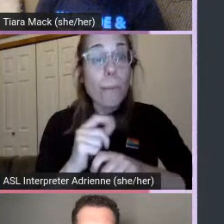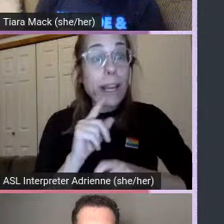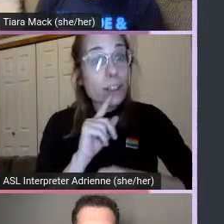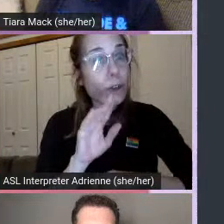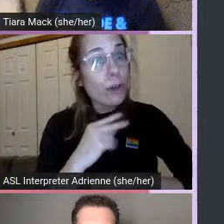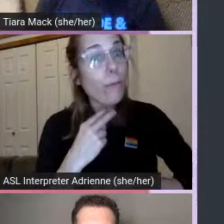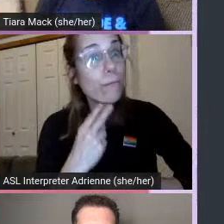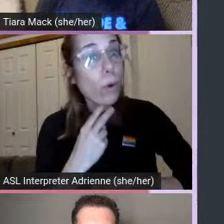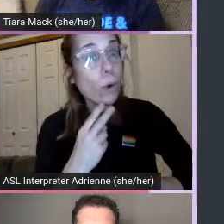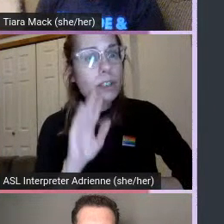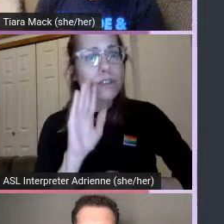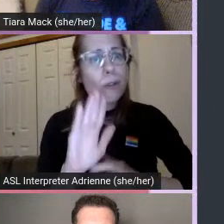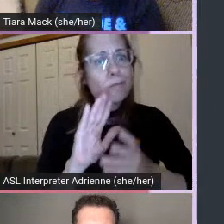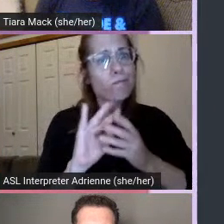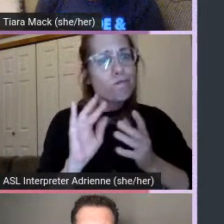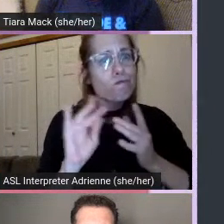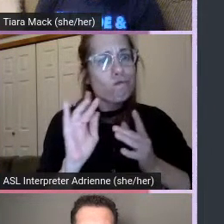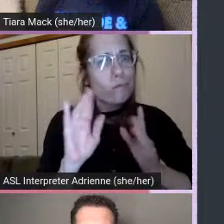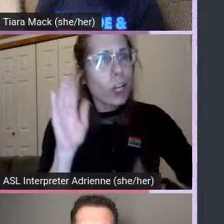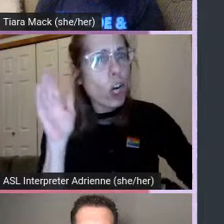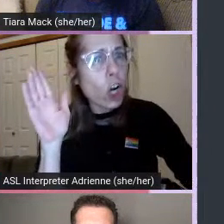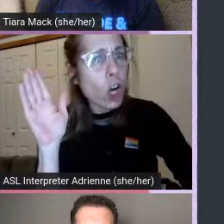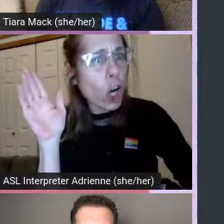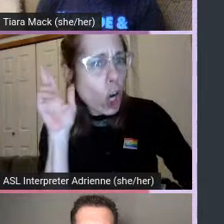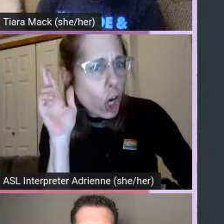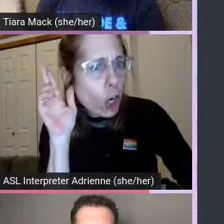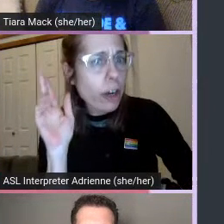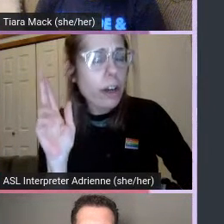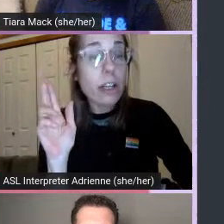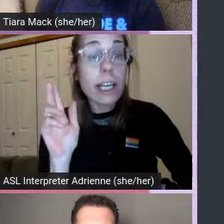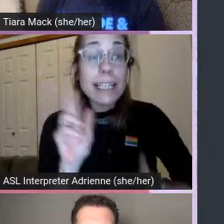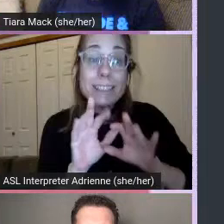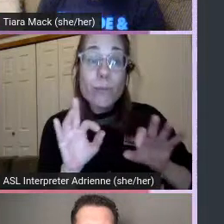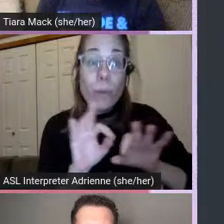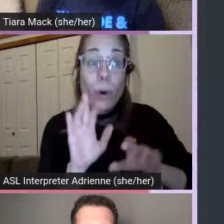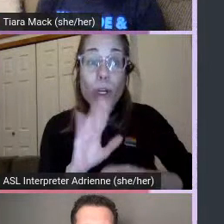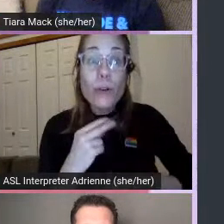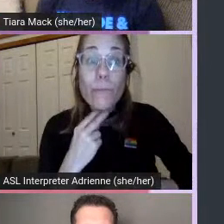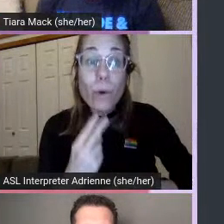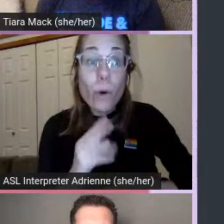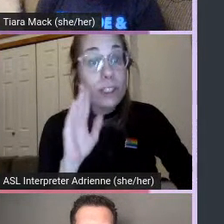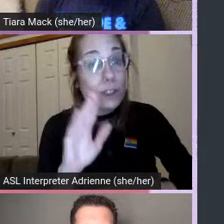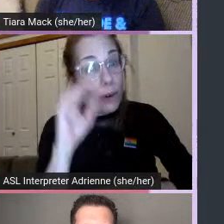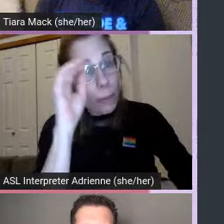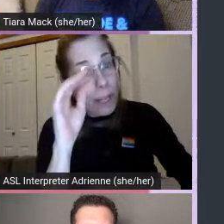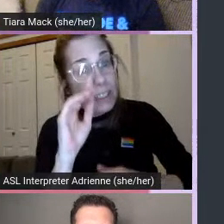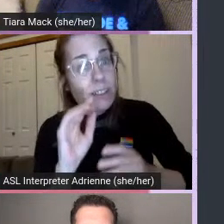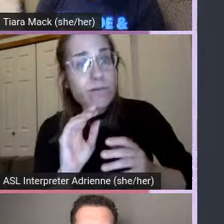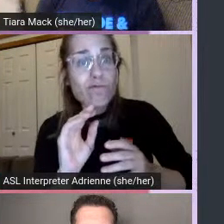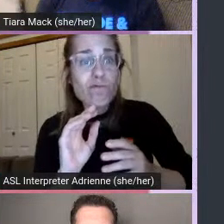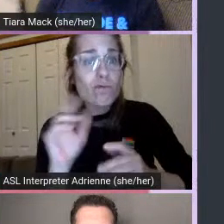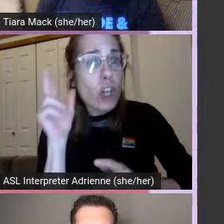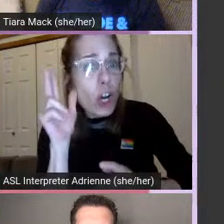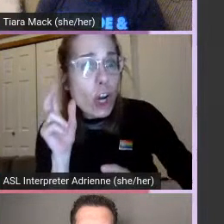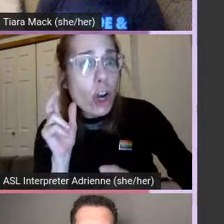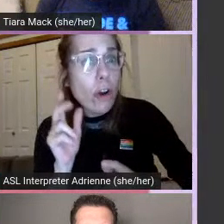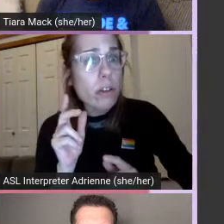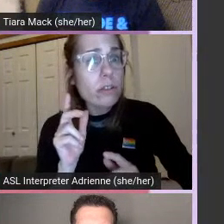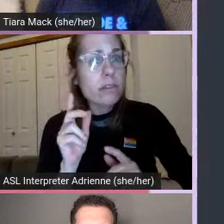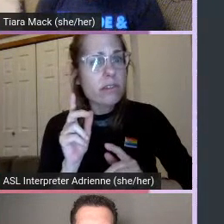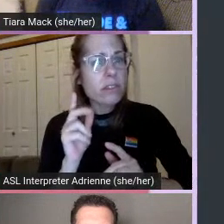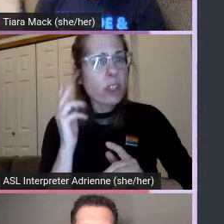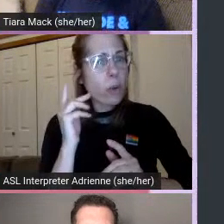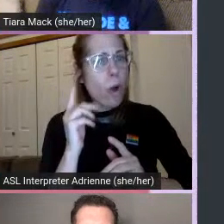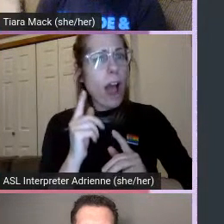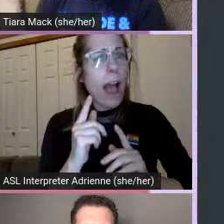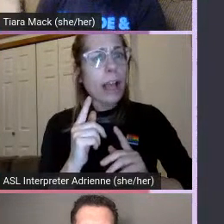It's super important that your voice is heard, not only so that lawmakers know the different experiences and stories of folks in the